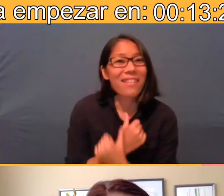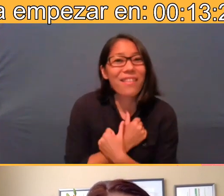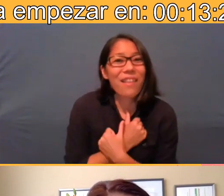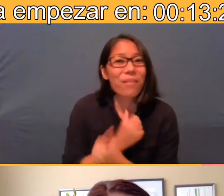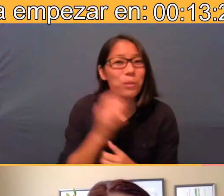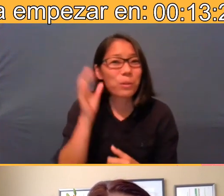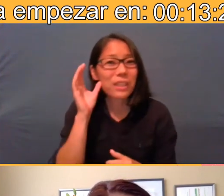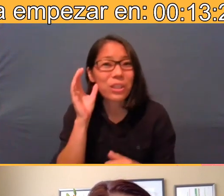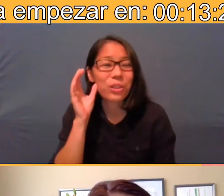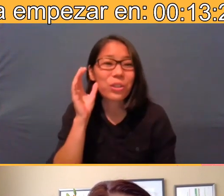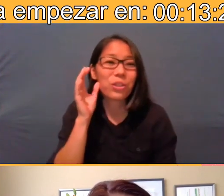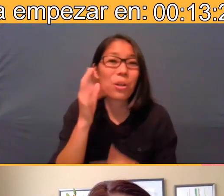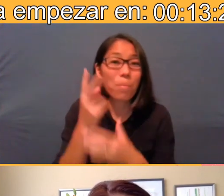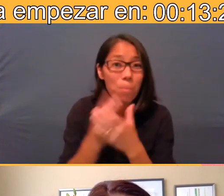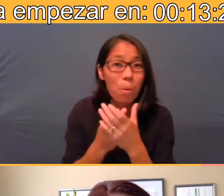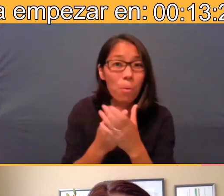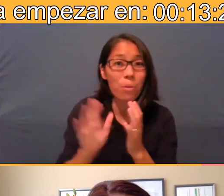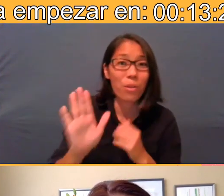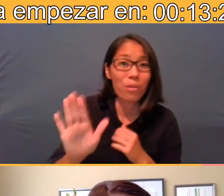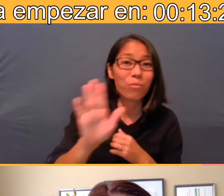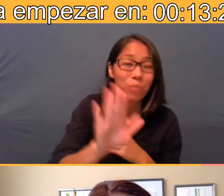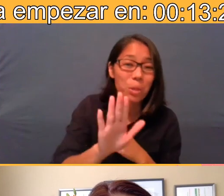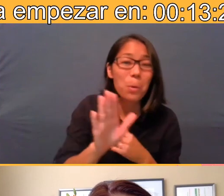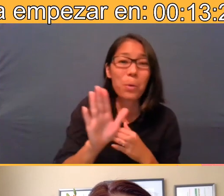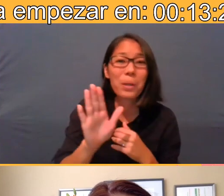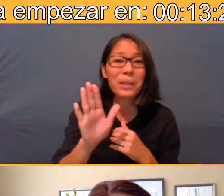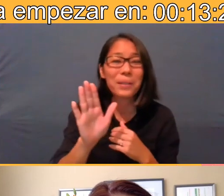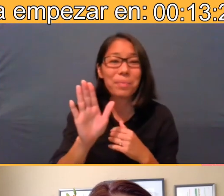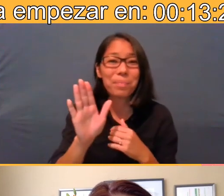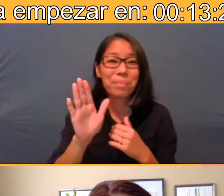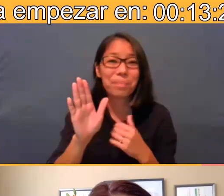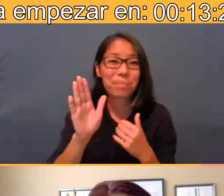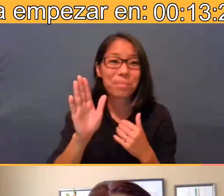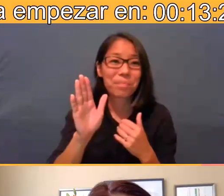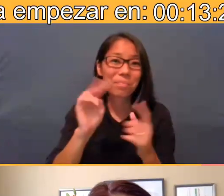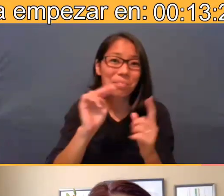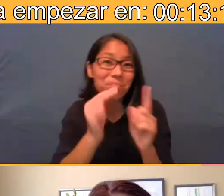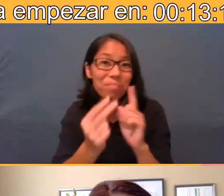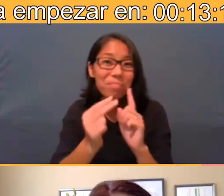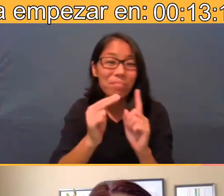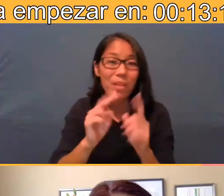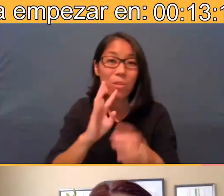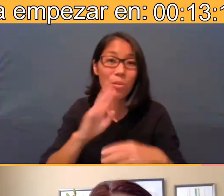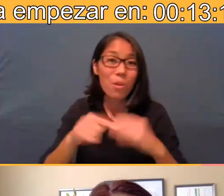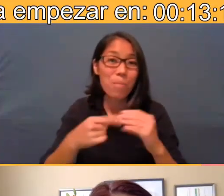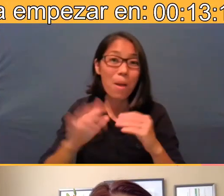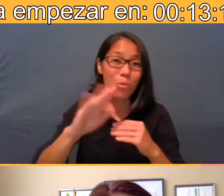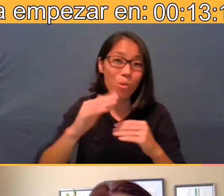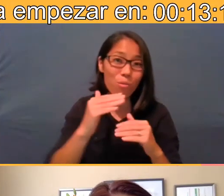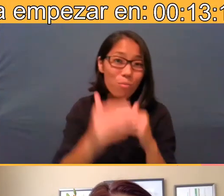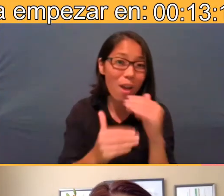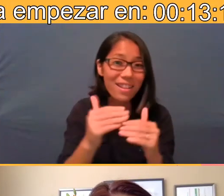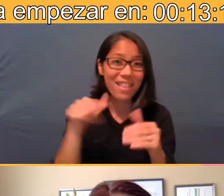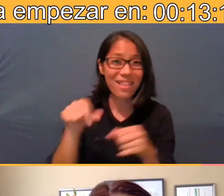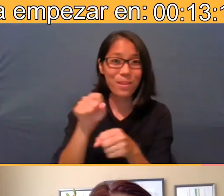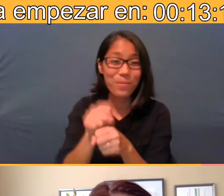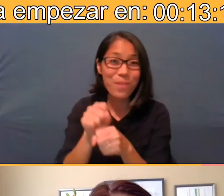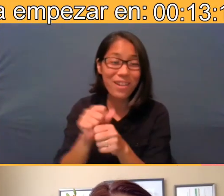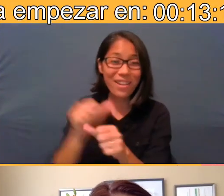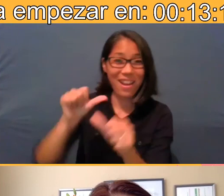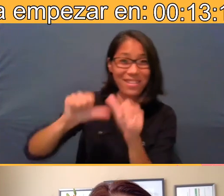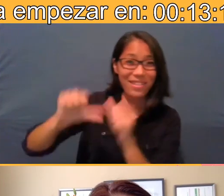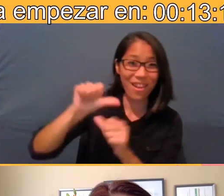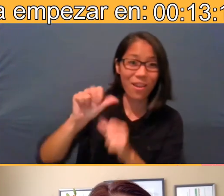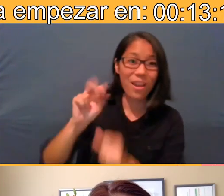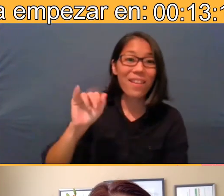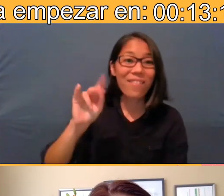hear both of you speak about your process with this work and each other. And Vicky, if you